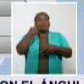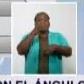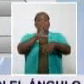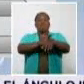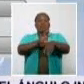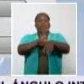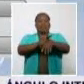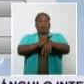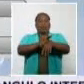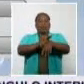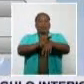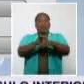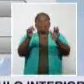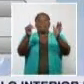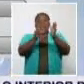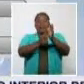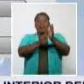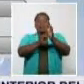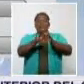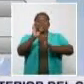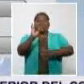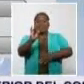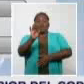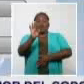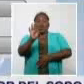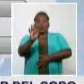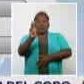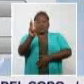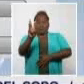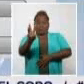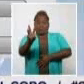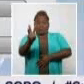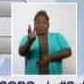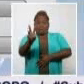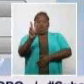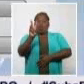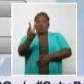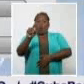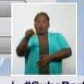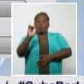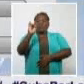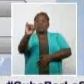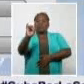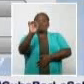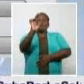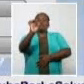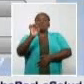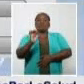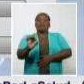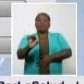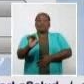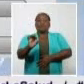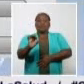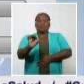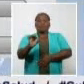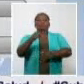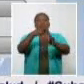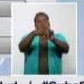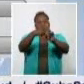69,182 samples have been studied in our country to detect this disease, and